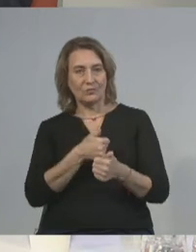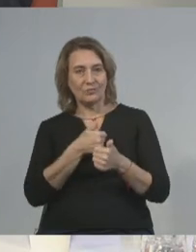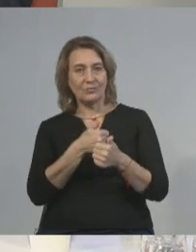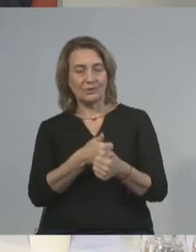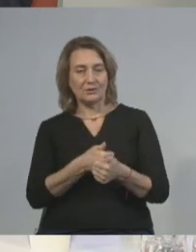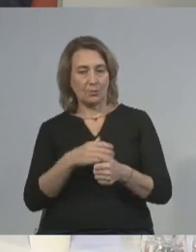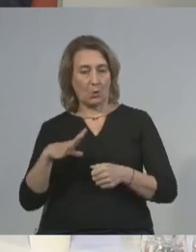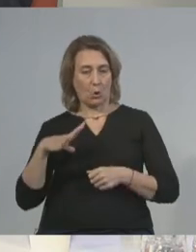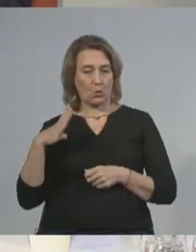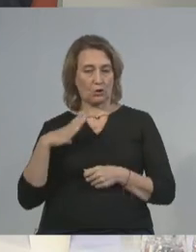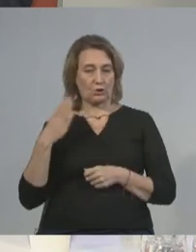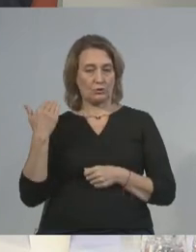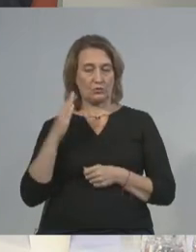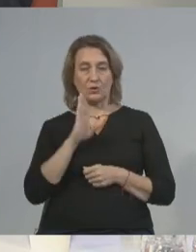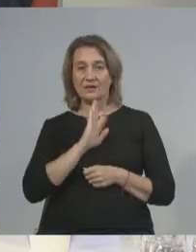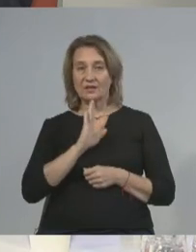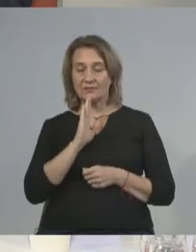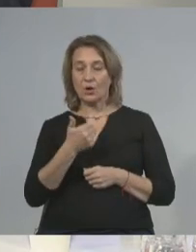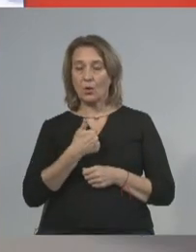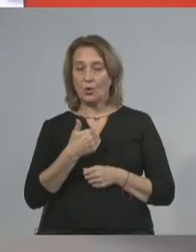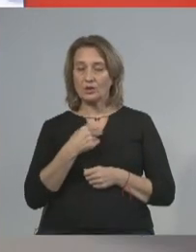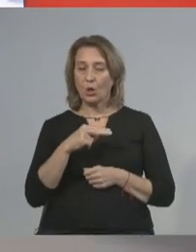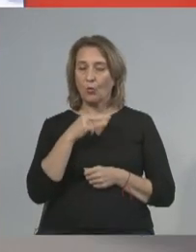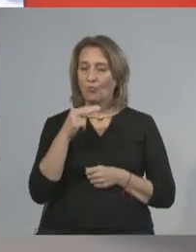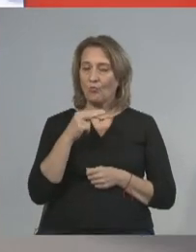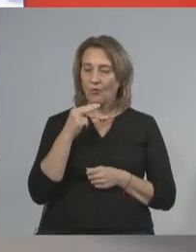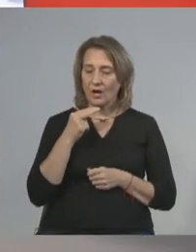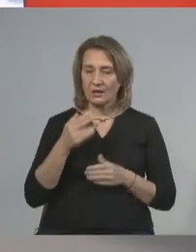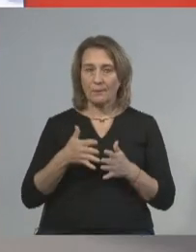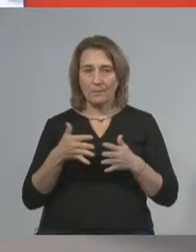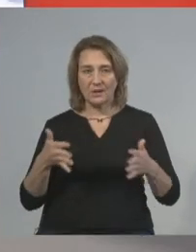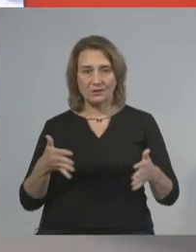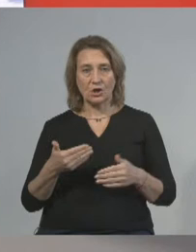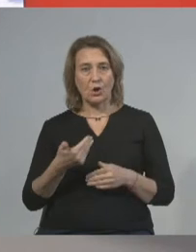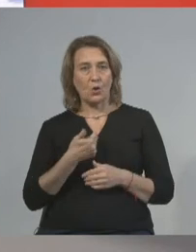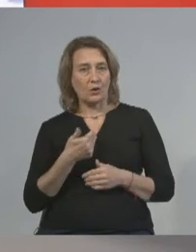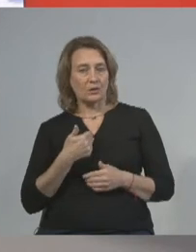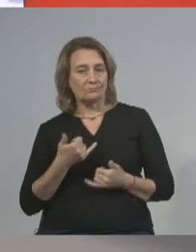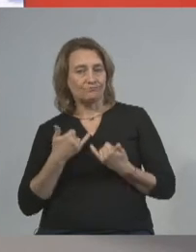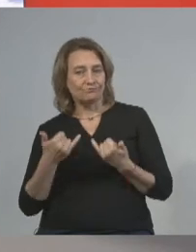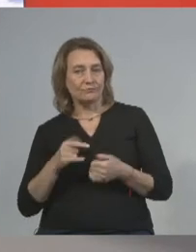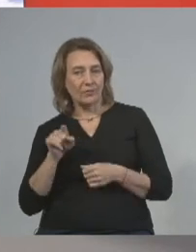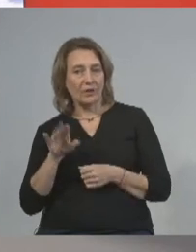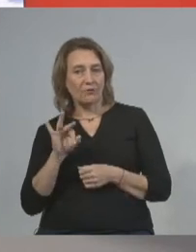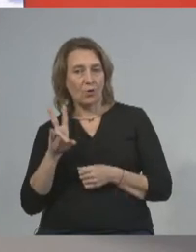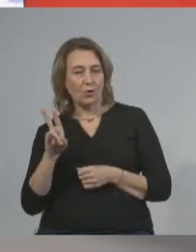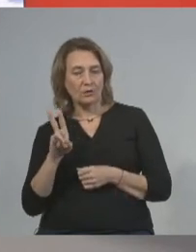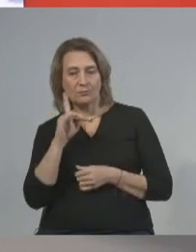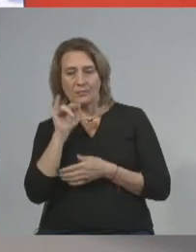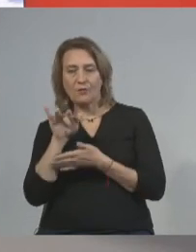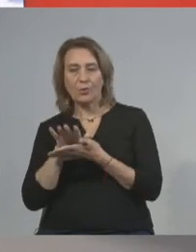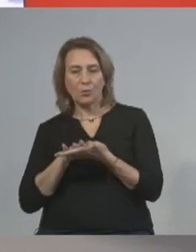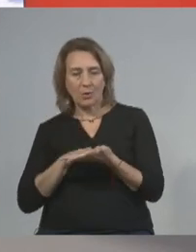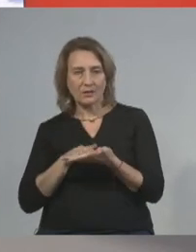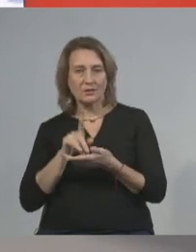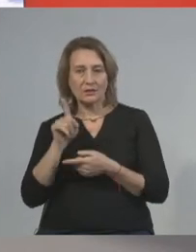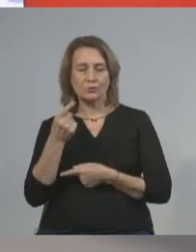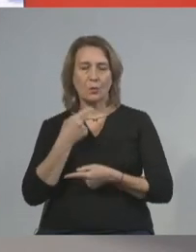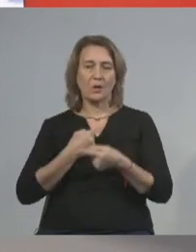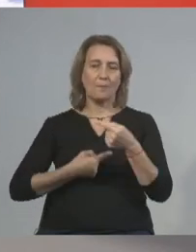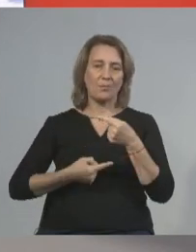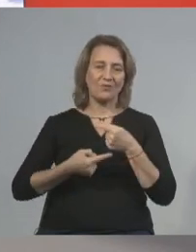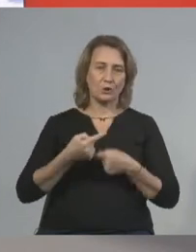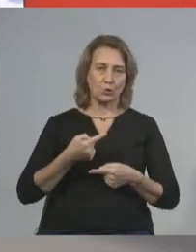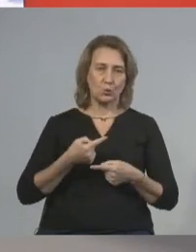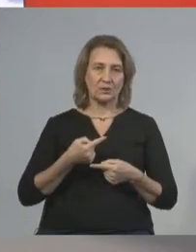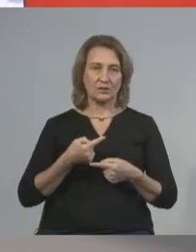that he followed threatened his former girlfriend because he wanted more attention he wanted her to